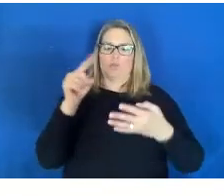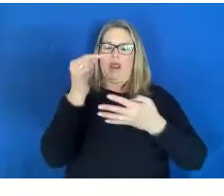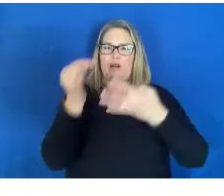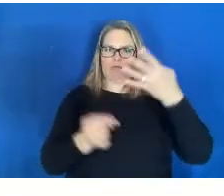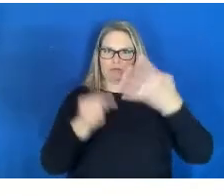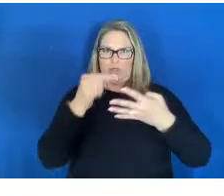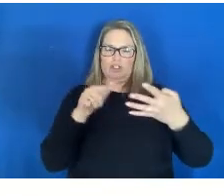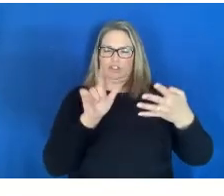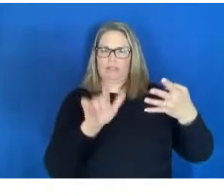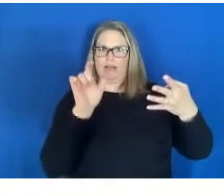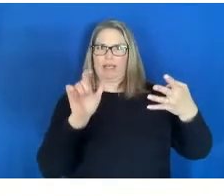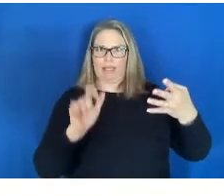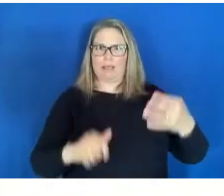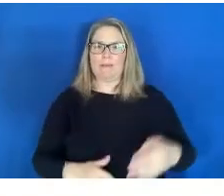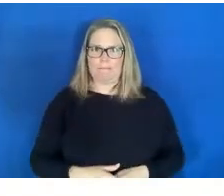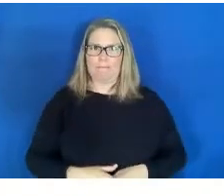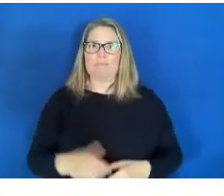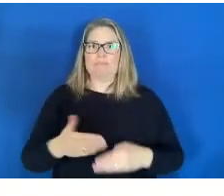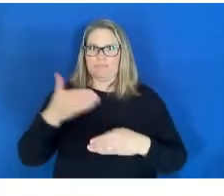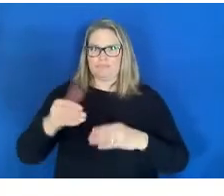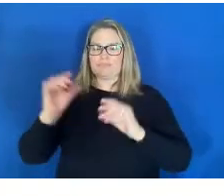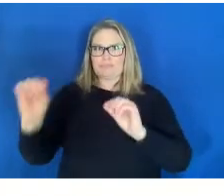And next slide.